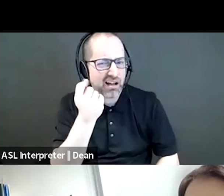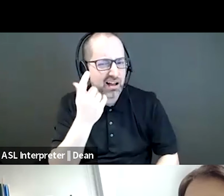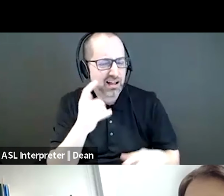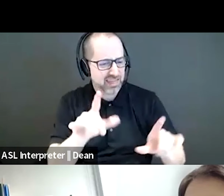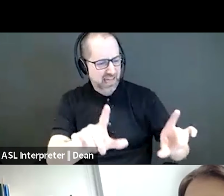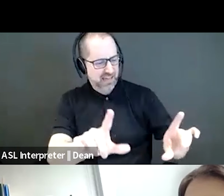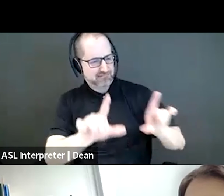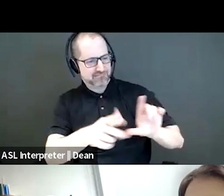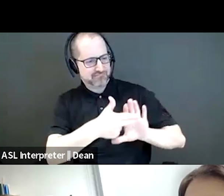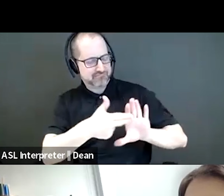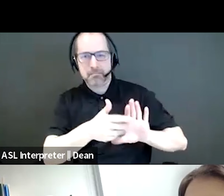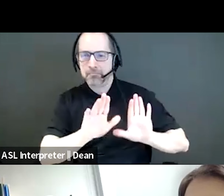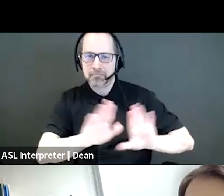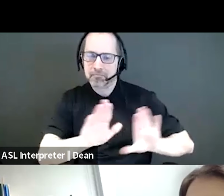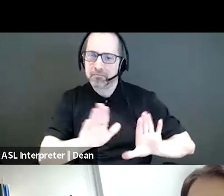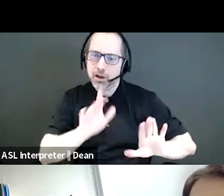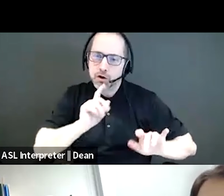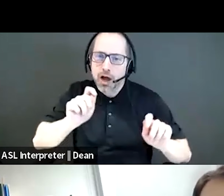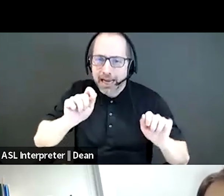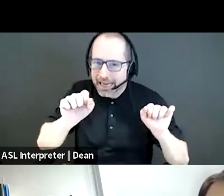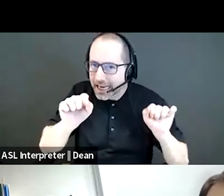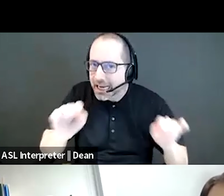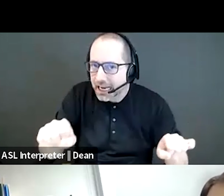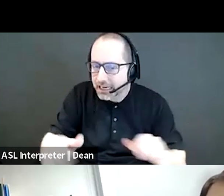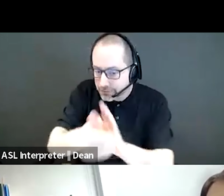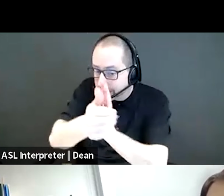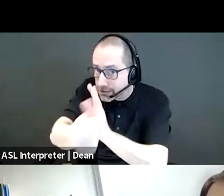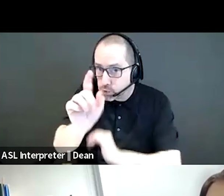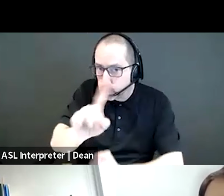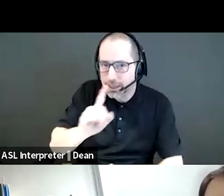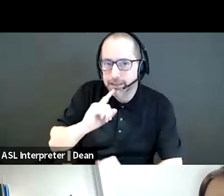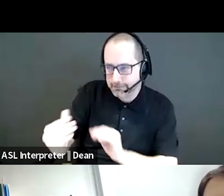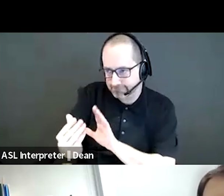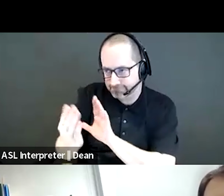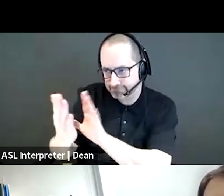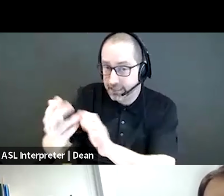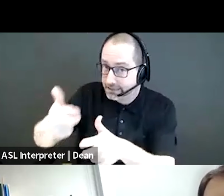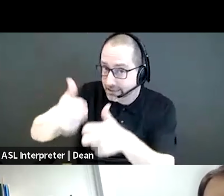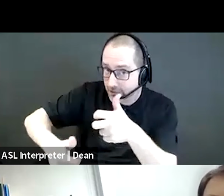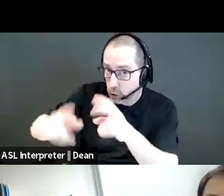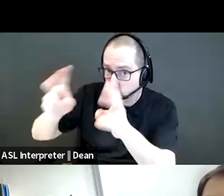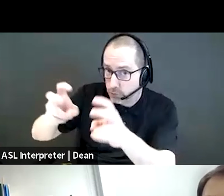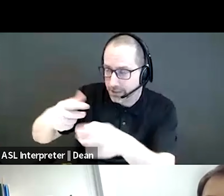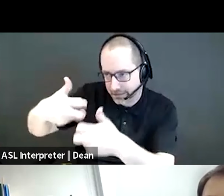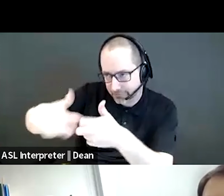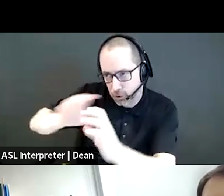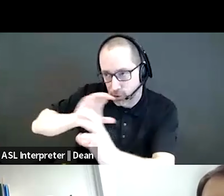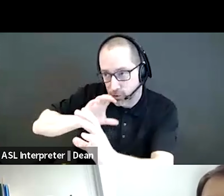difficult conversations with people about difficult topics. And that's basically what career counselors